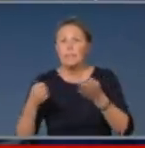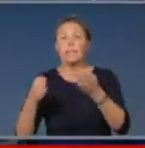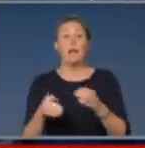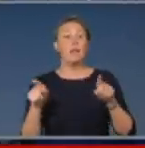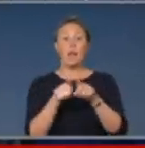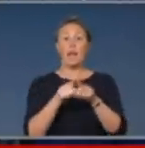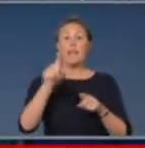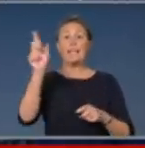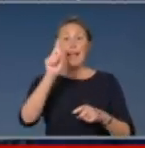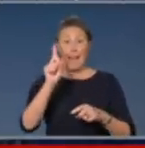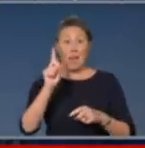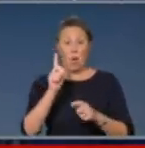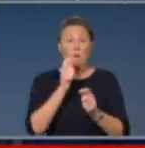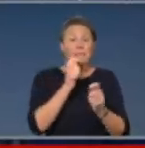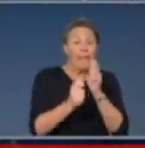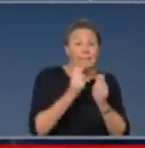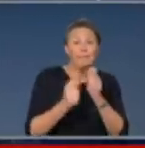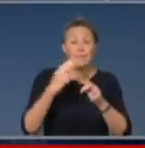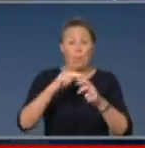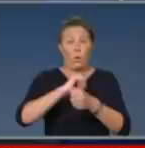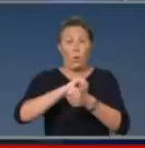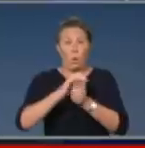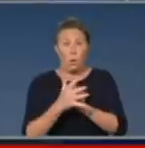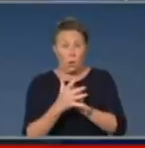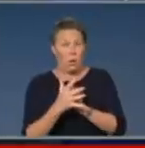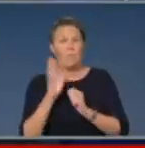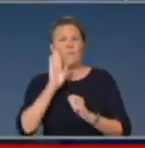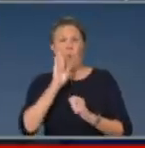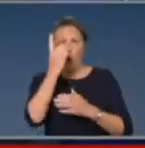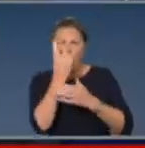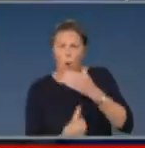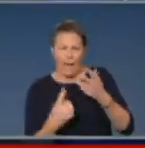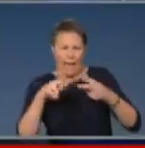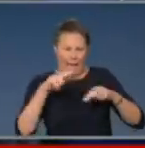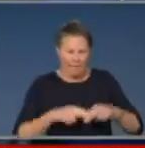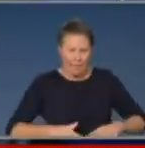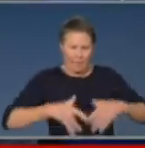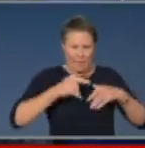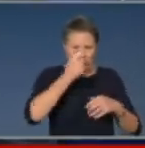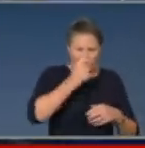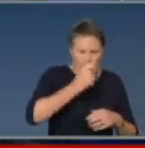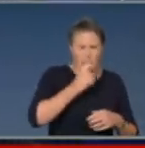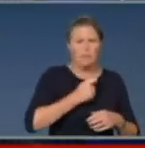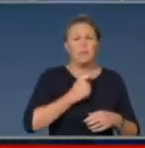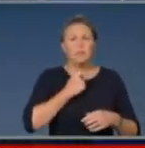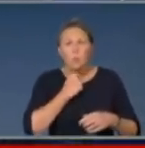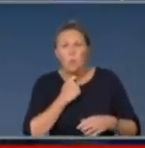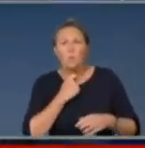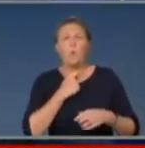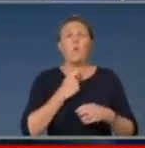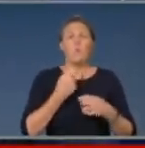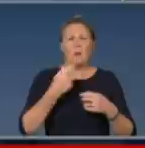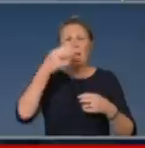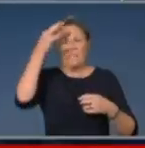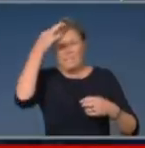regimes that are being employed in all states and territory. You would have heard from New South Wales earlier today and what they're achieving there,